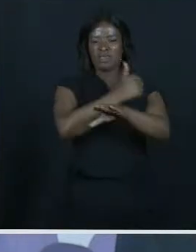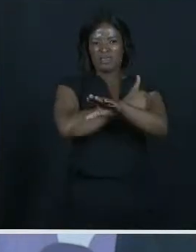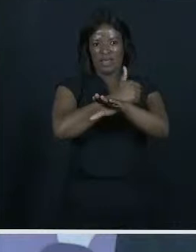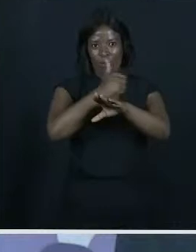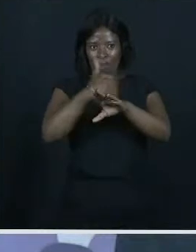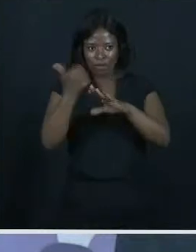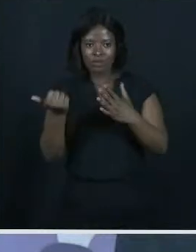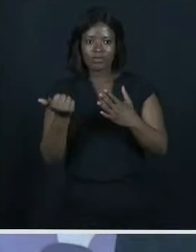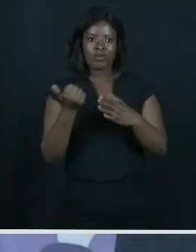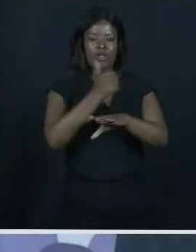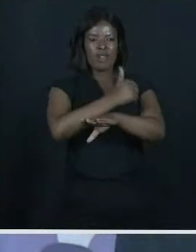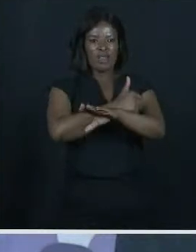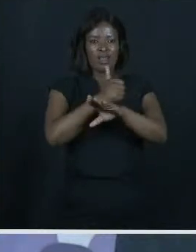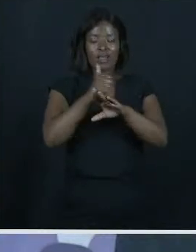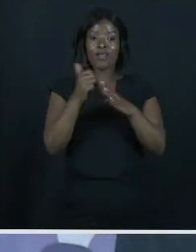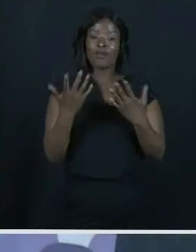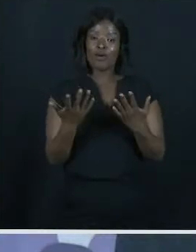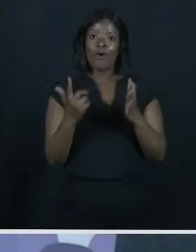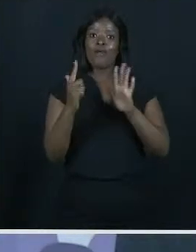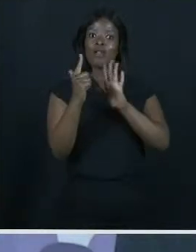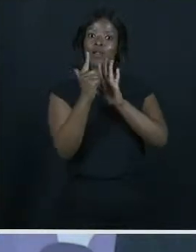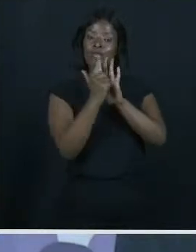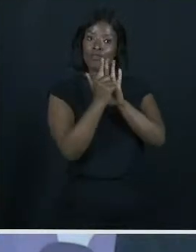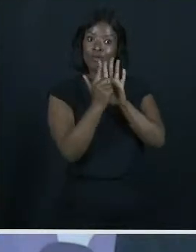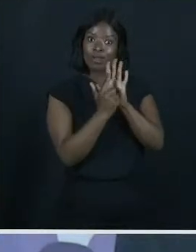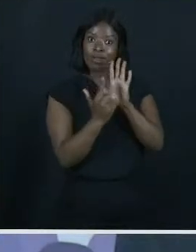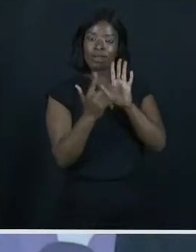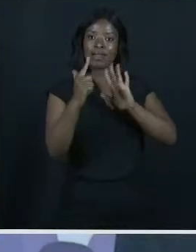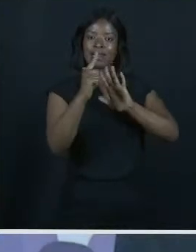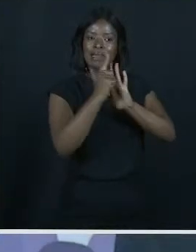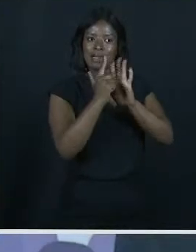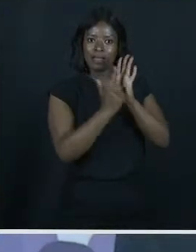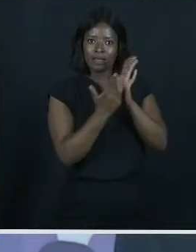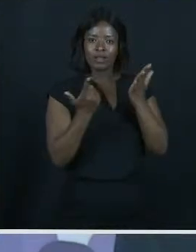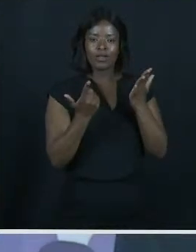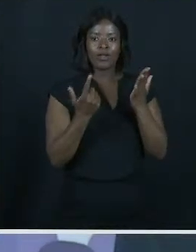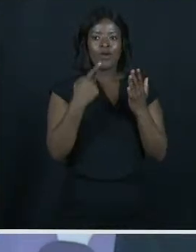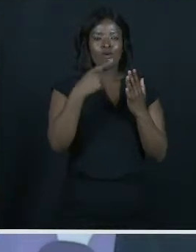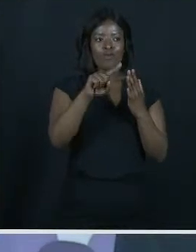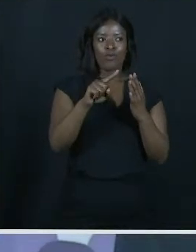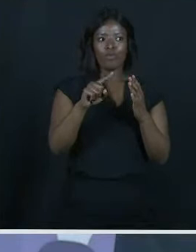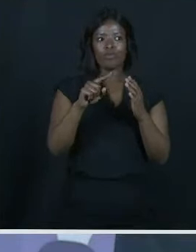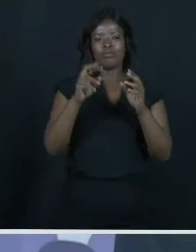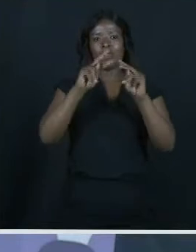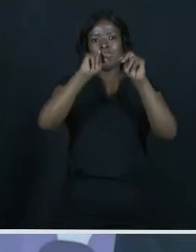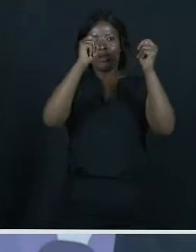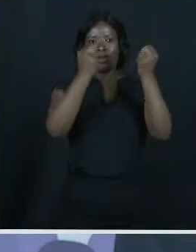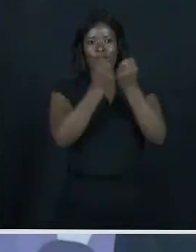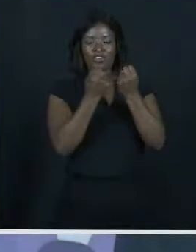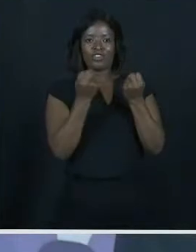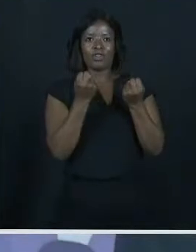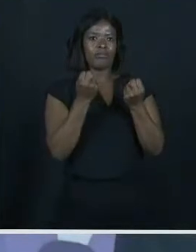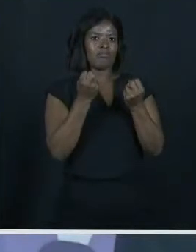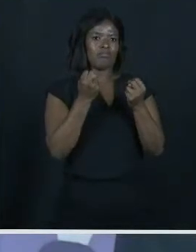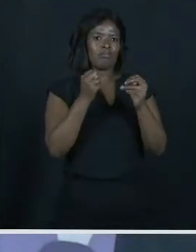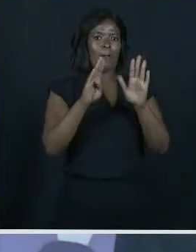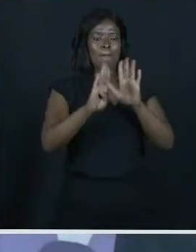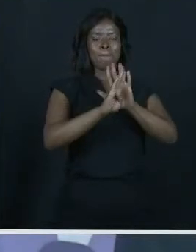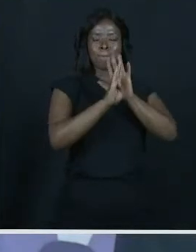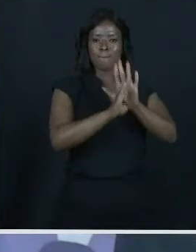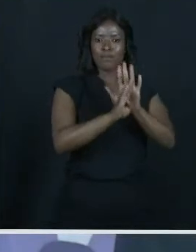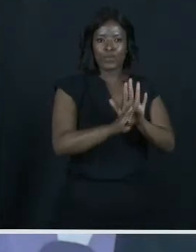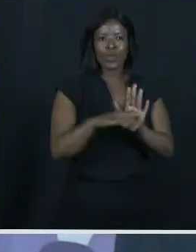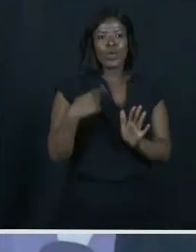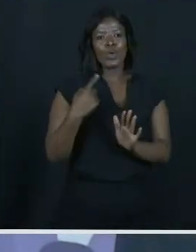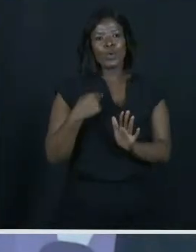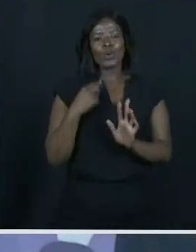of you, eagerly await the establishment of the funded National Council on Gender-Based Violence and Femicide. We also look